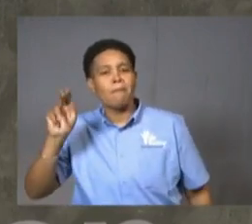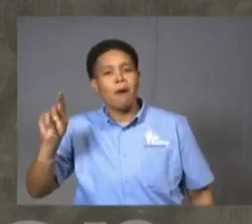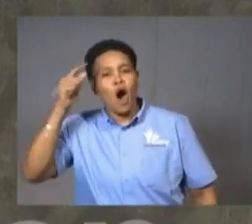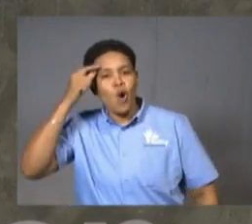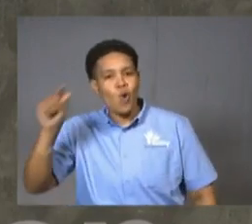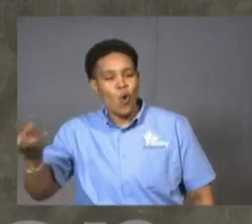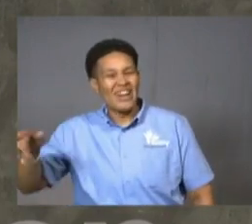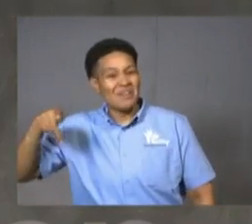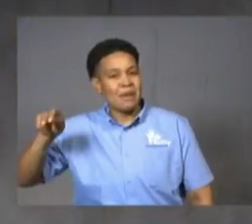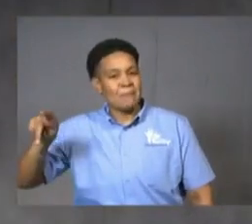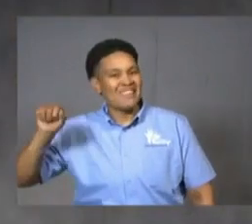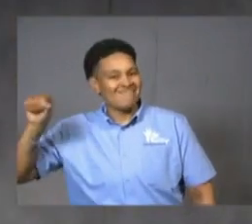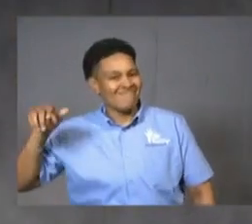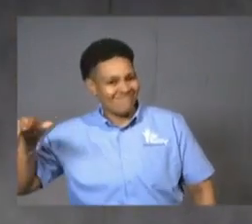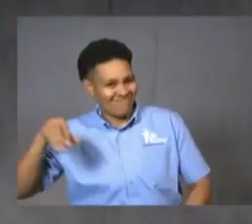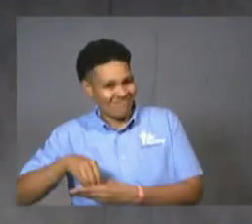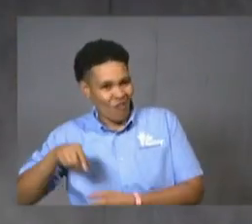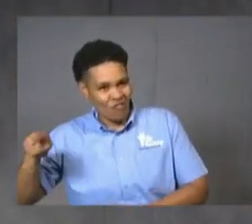Golding of the PNP.